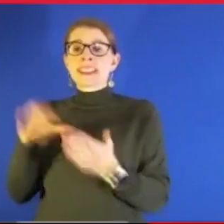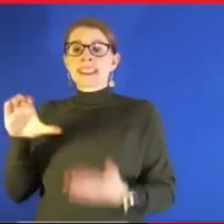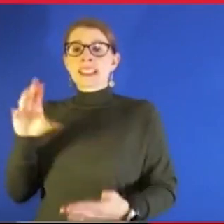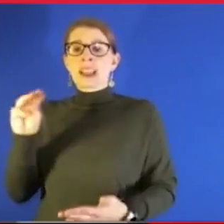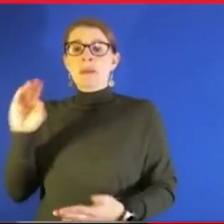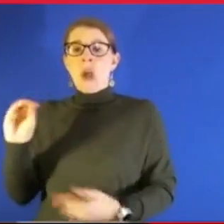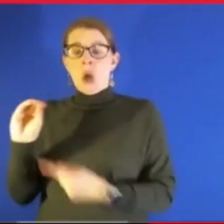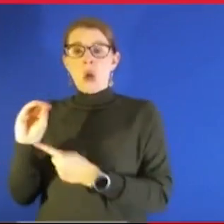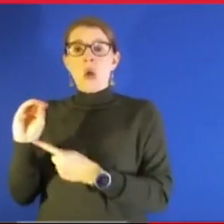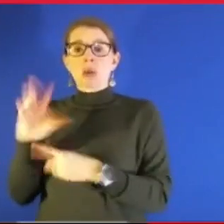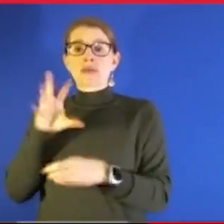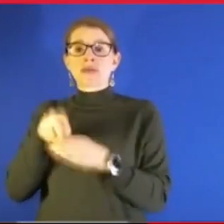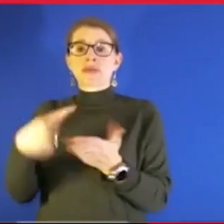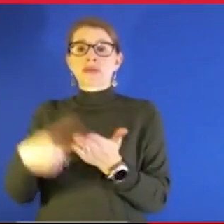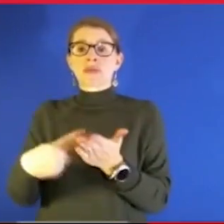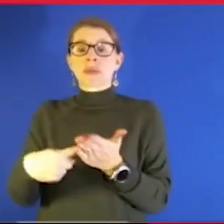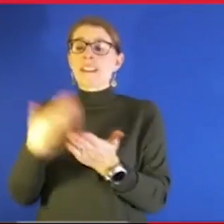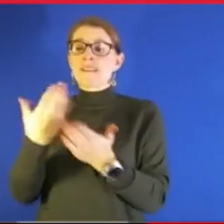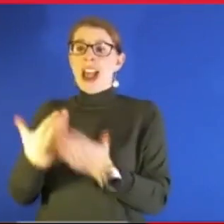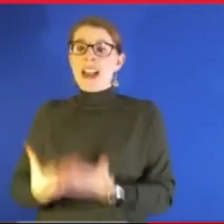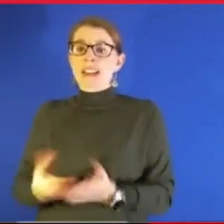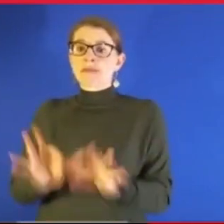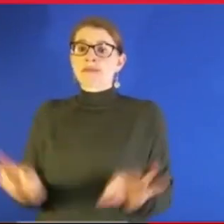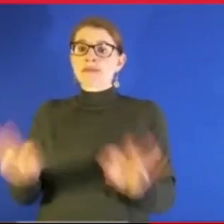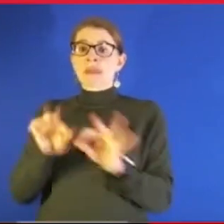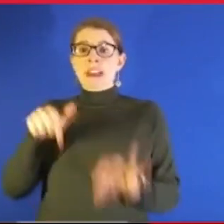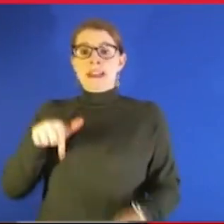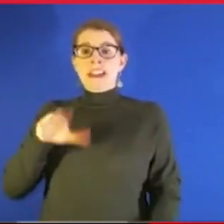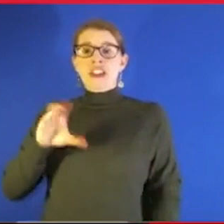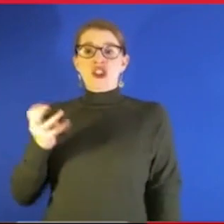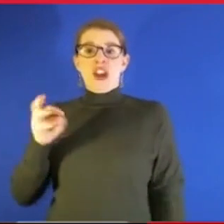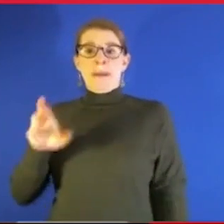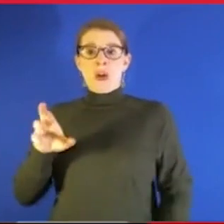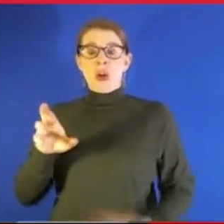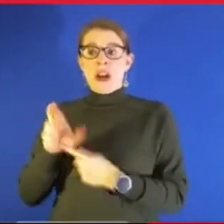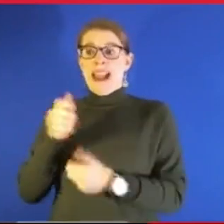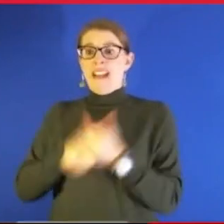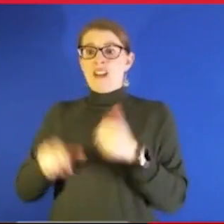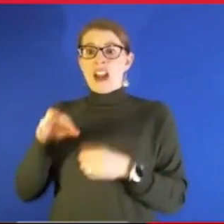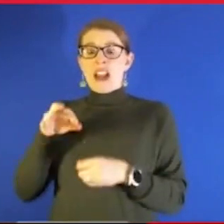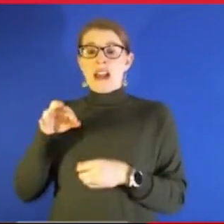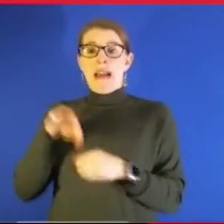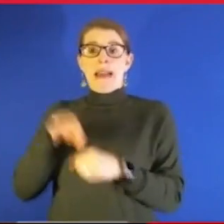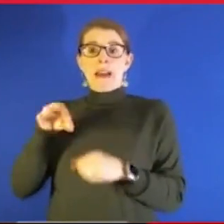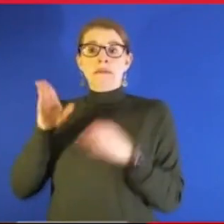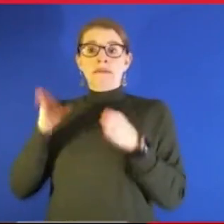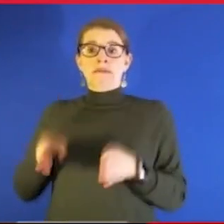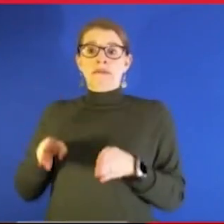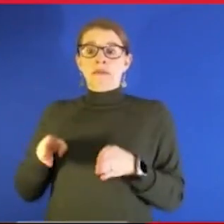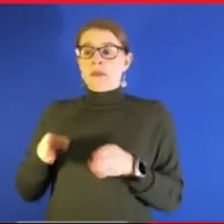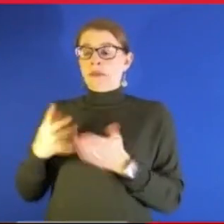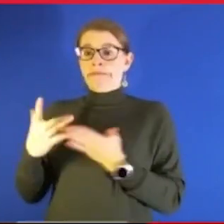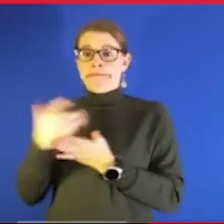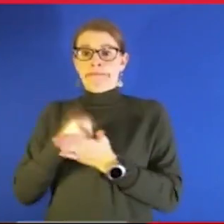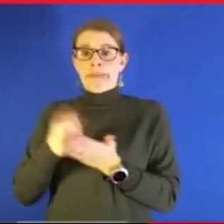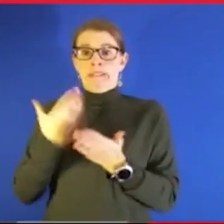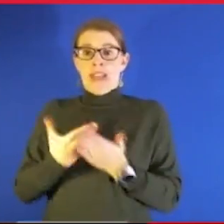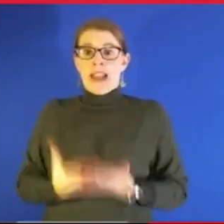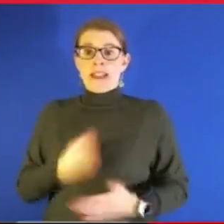The facts matter, and this chamber wants to make sure that every elected official in the region is getting the facts about this